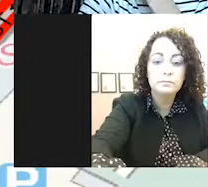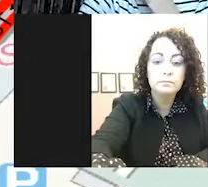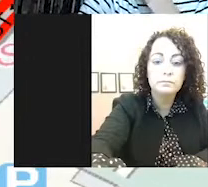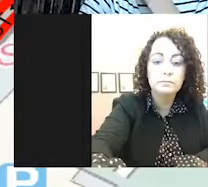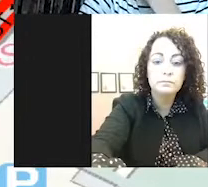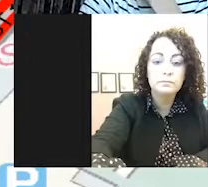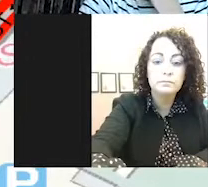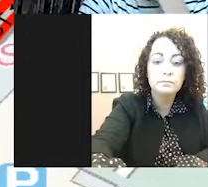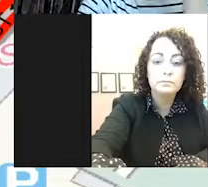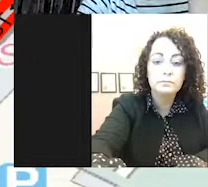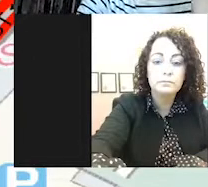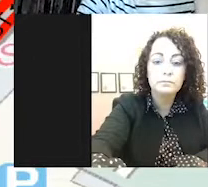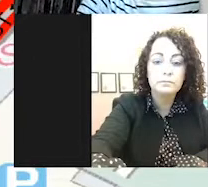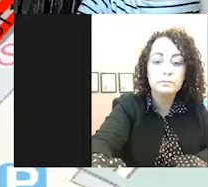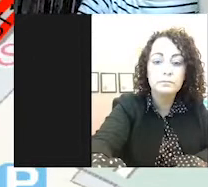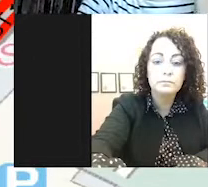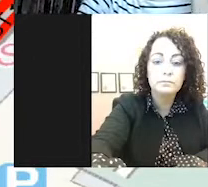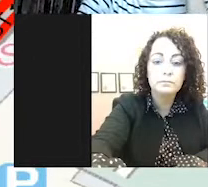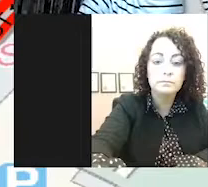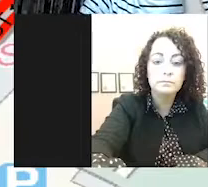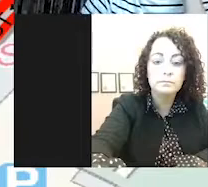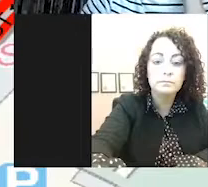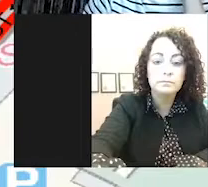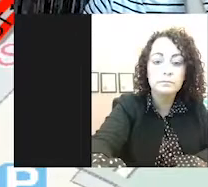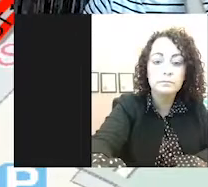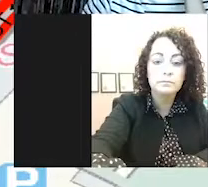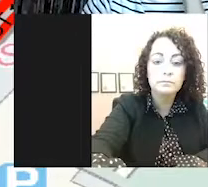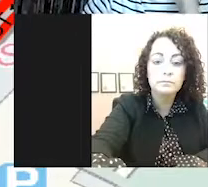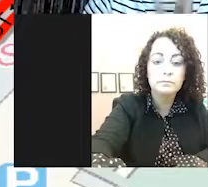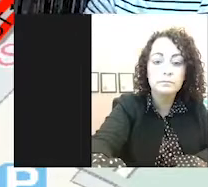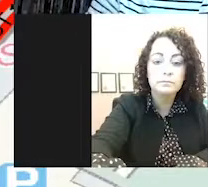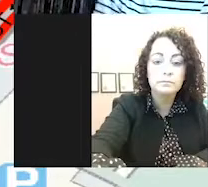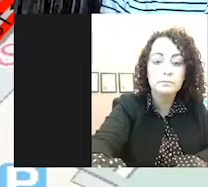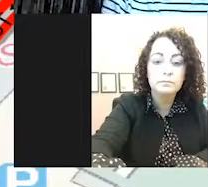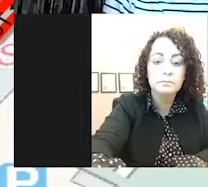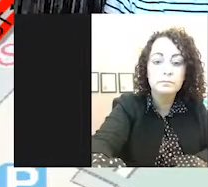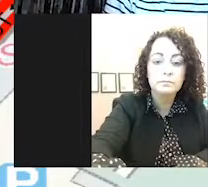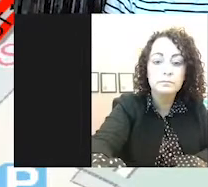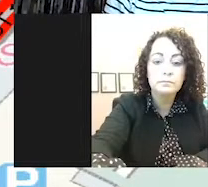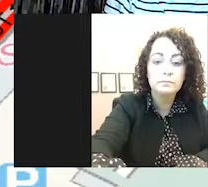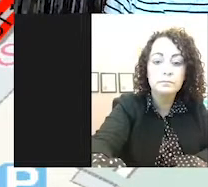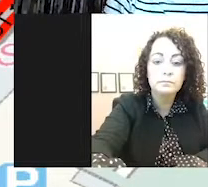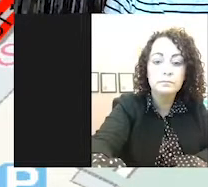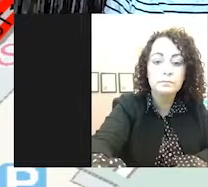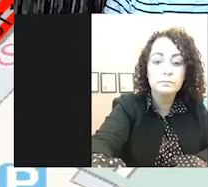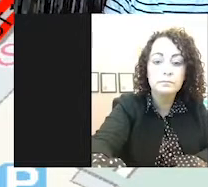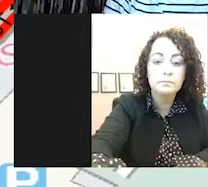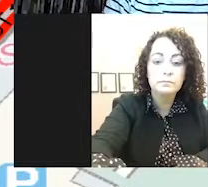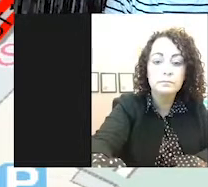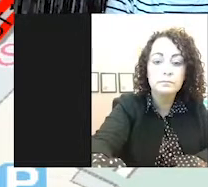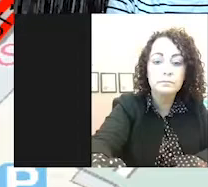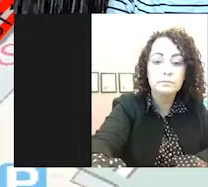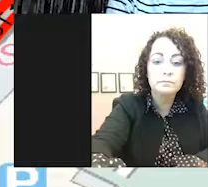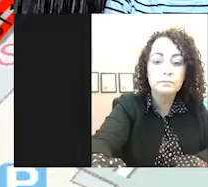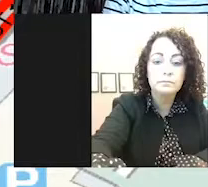of customers into John Street. So they were the COVID measures. A lot of them proved very successful, and we'll be looking, I suppose,